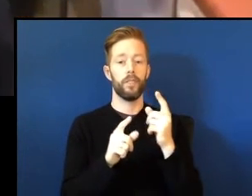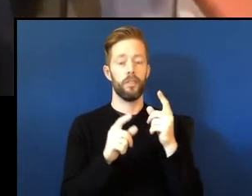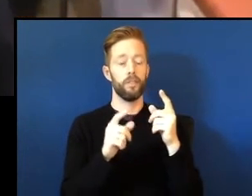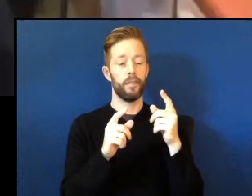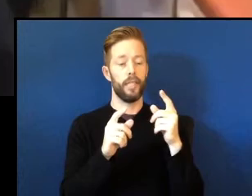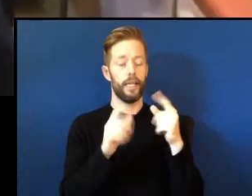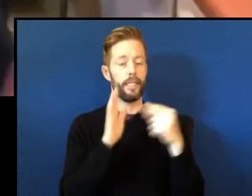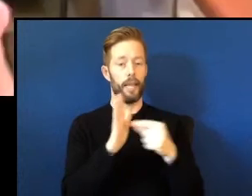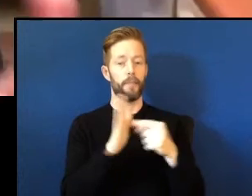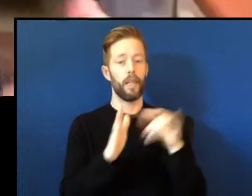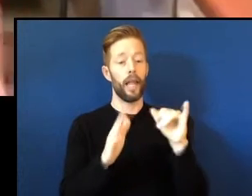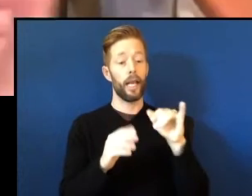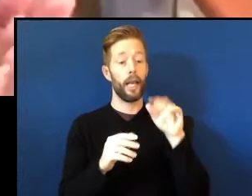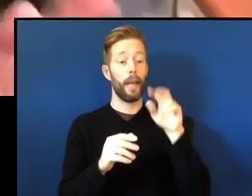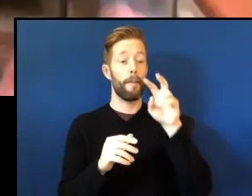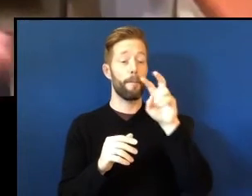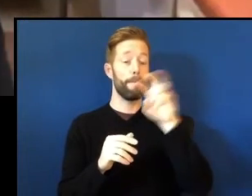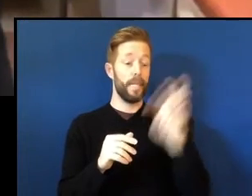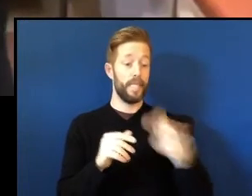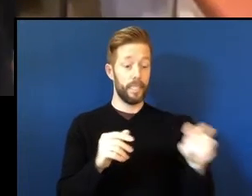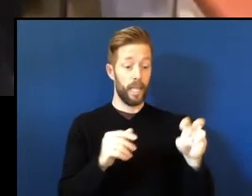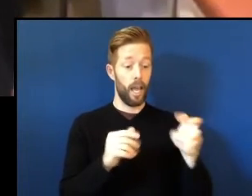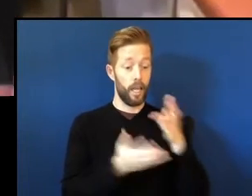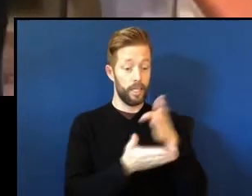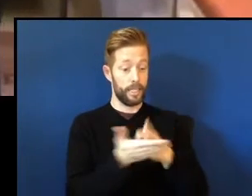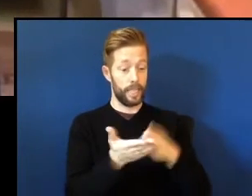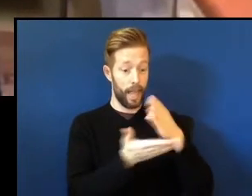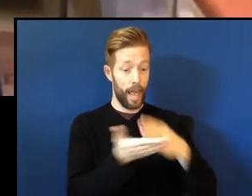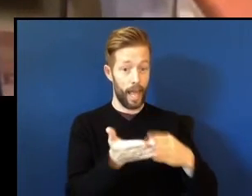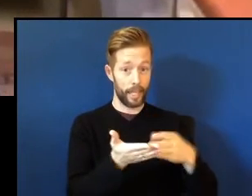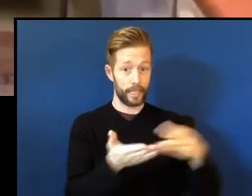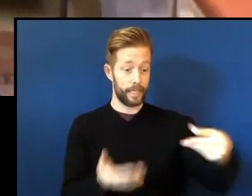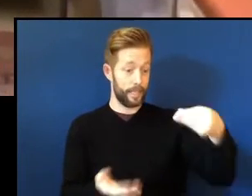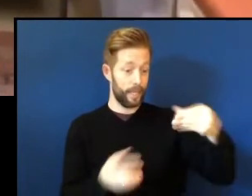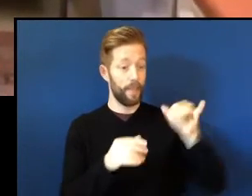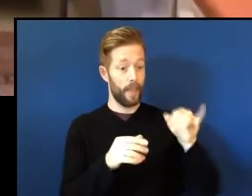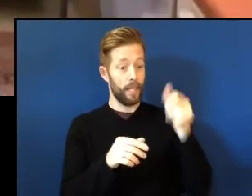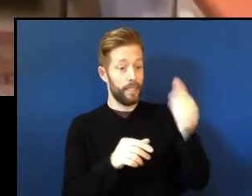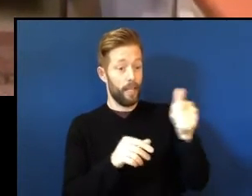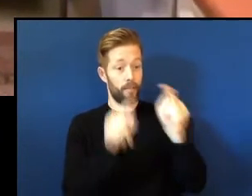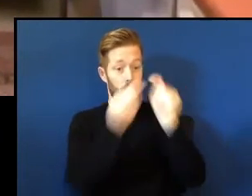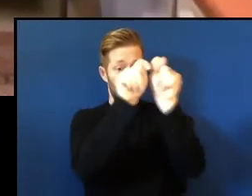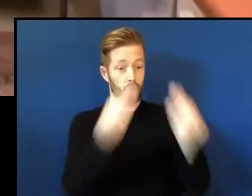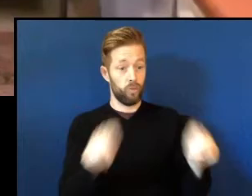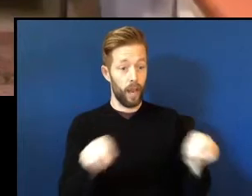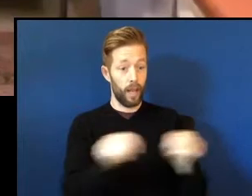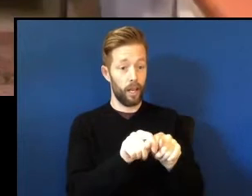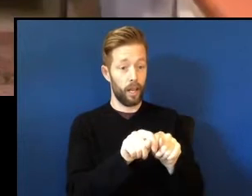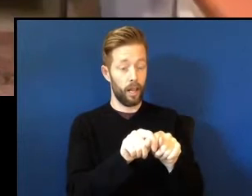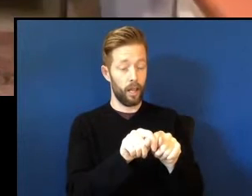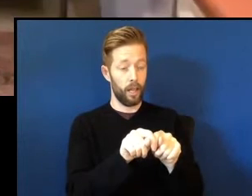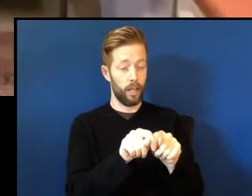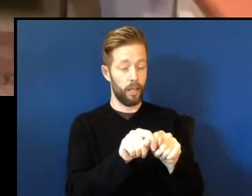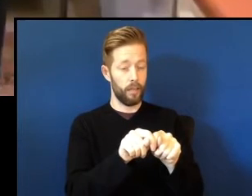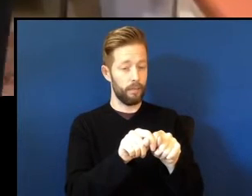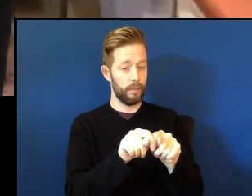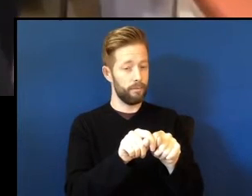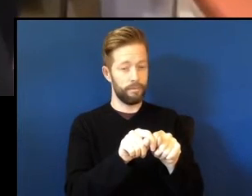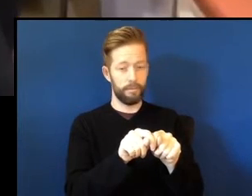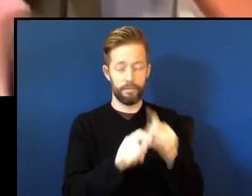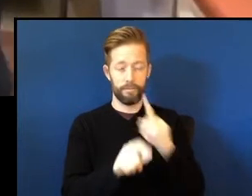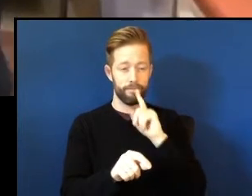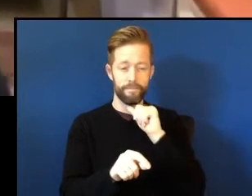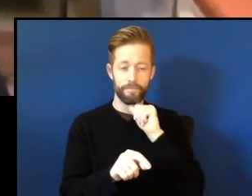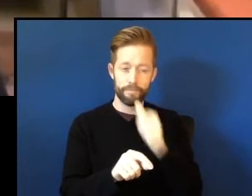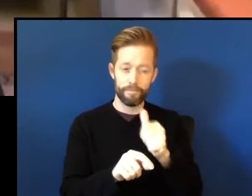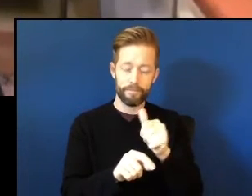slice is a triangle. Well, it's not actually, right? That's actually not quite accurate. Well, can we talk about what is